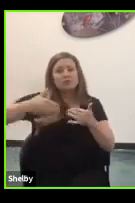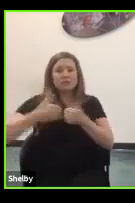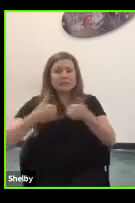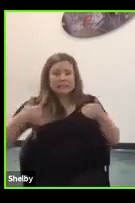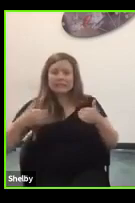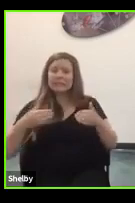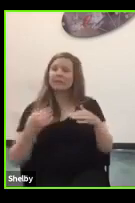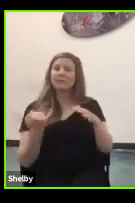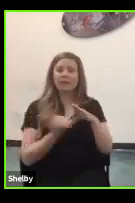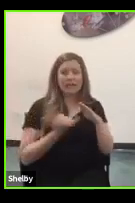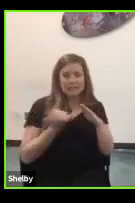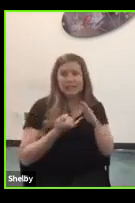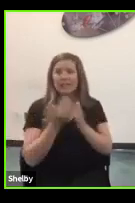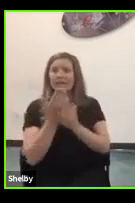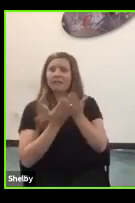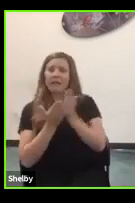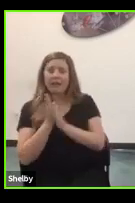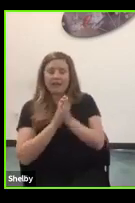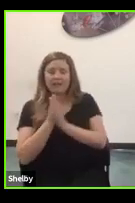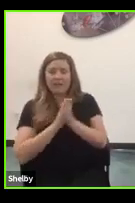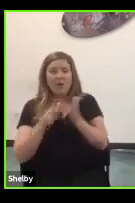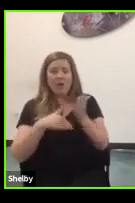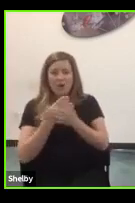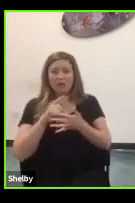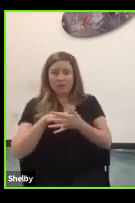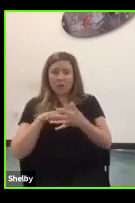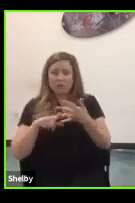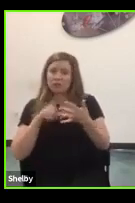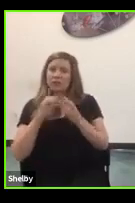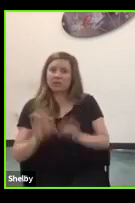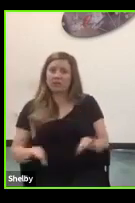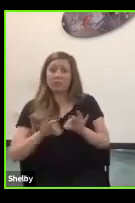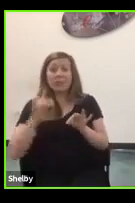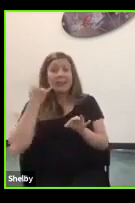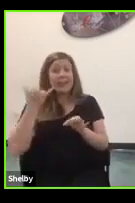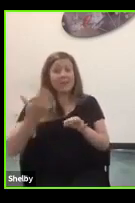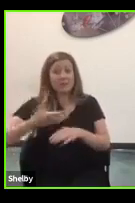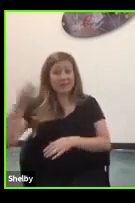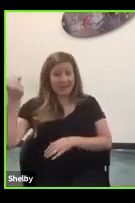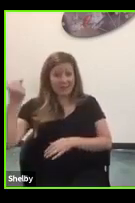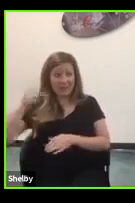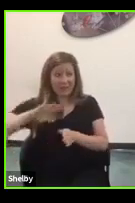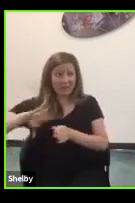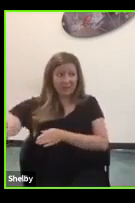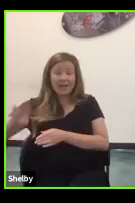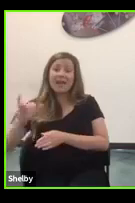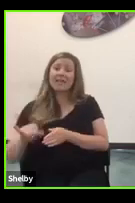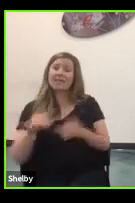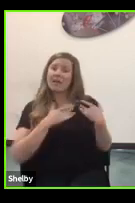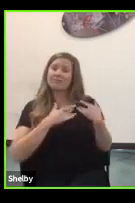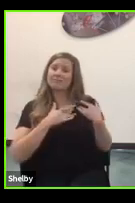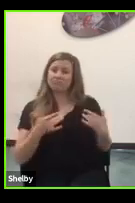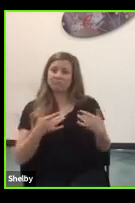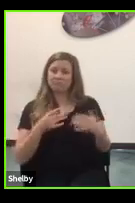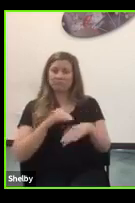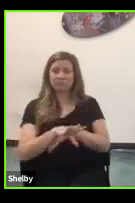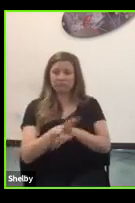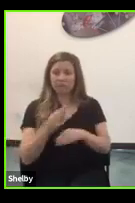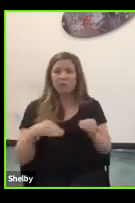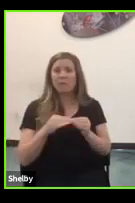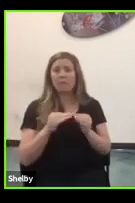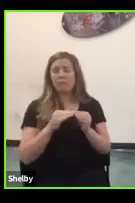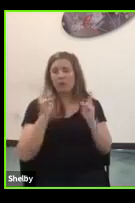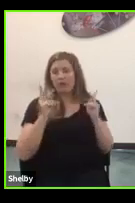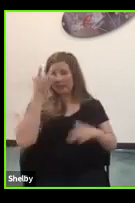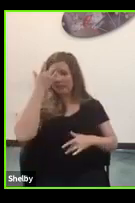isolating, the hand washing, all of those sorts of things. If we were to take that away, that would likely correlate to more cases rather than just